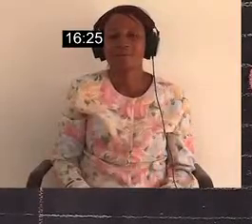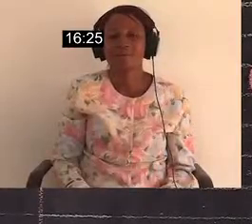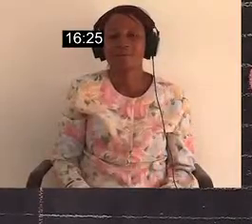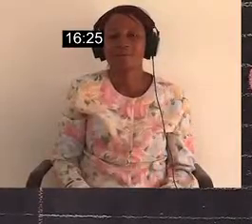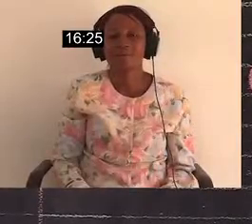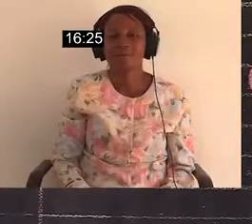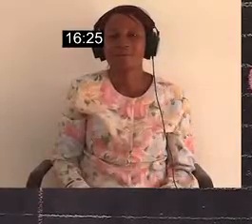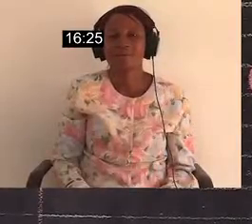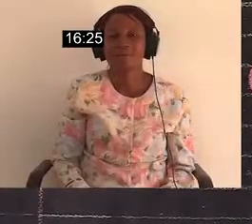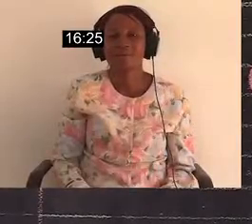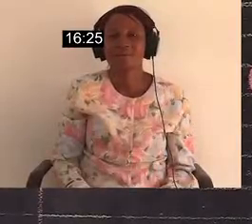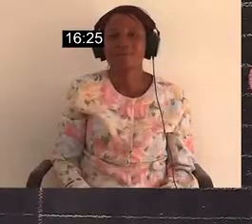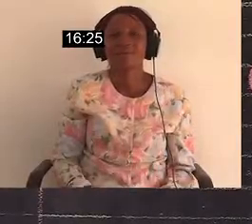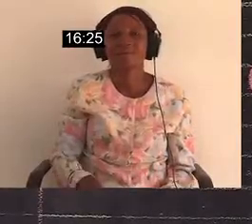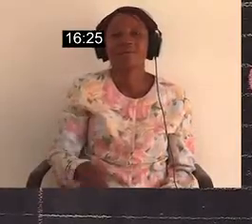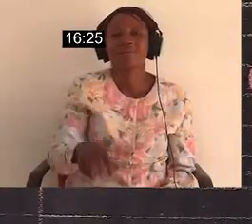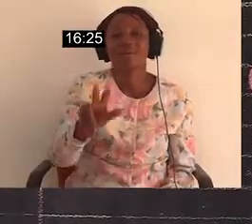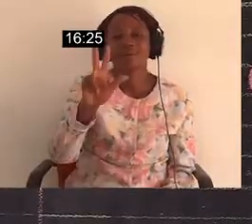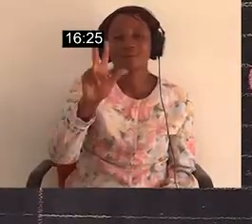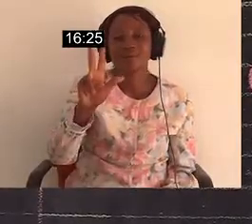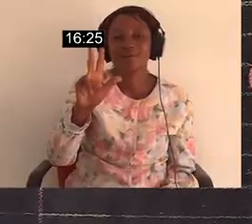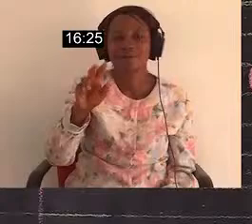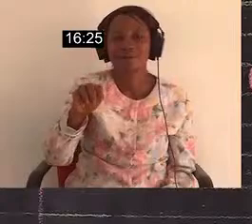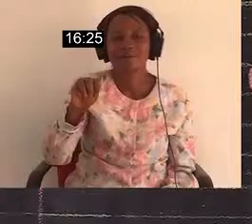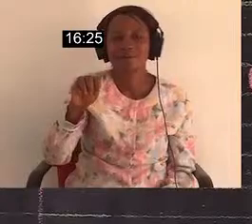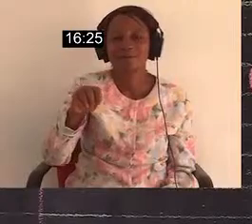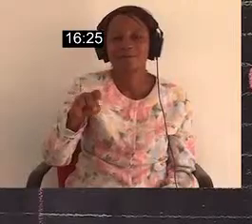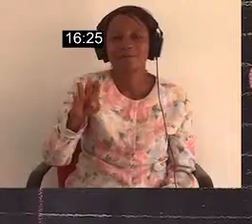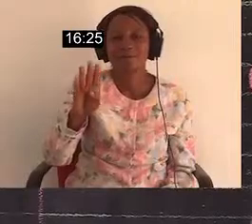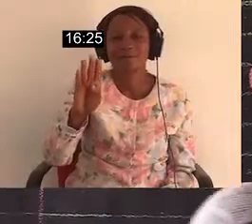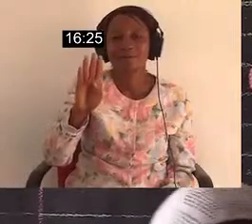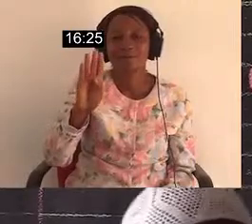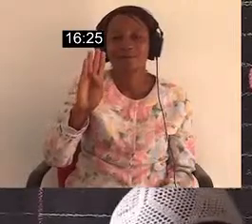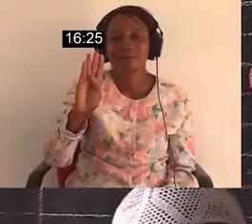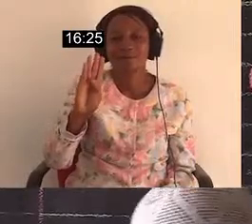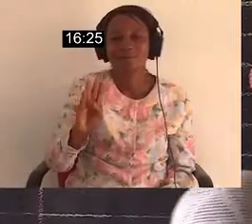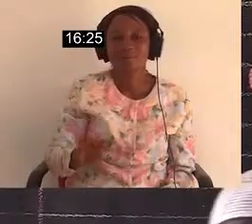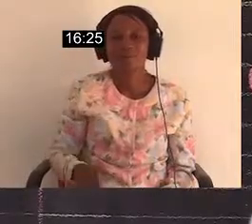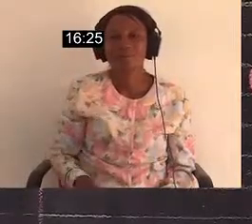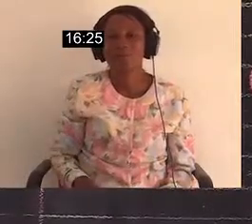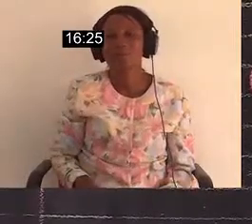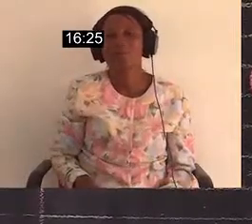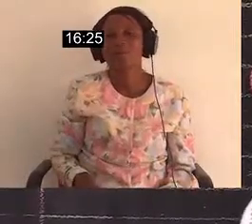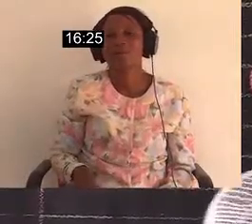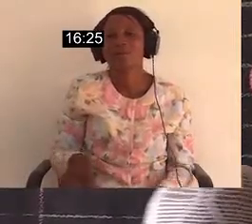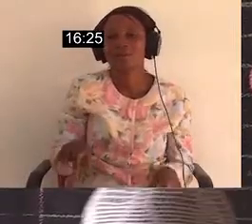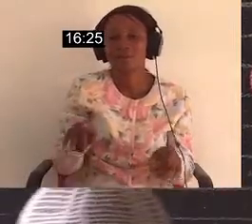It's just like a spider web. It's just like a spider web.